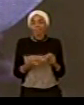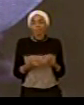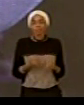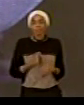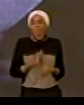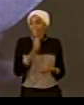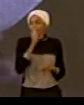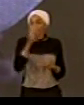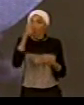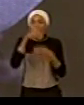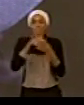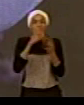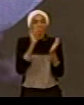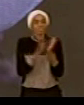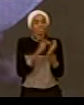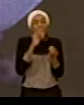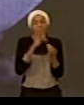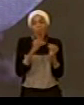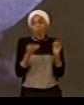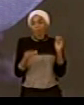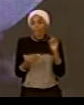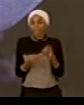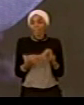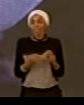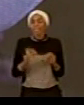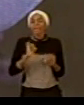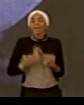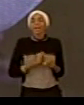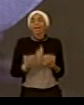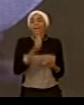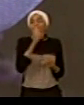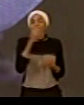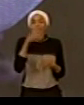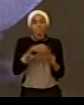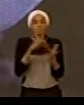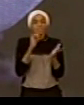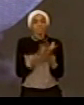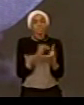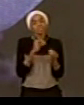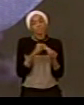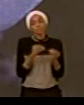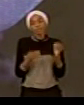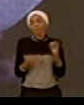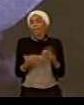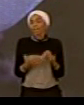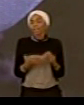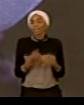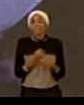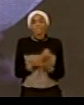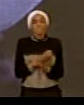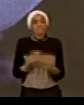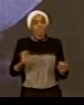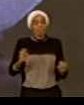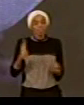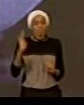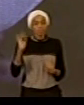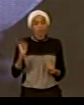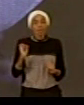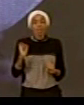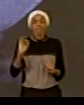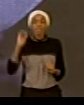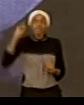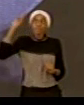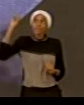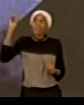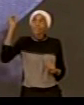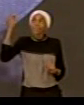number, I am in that number, I am in that number, saved by